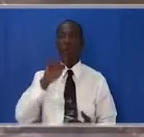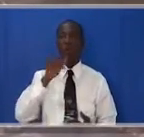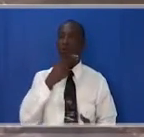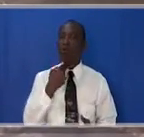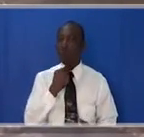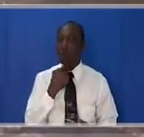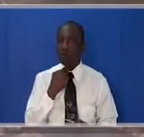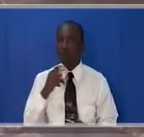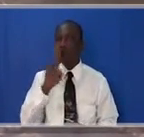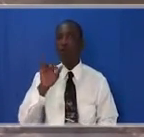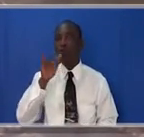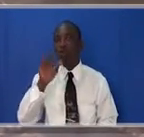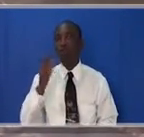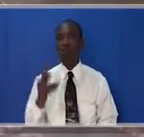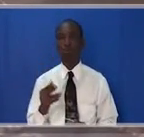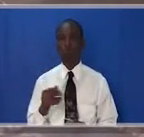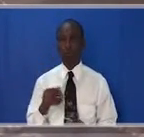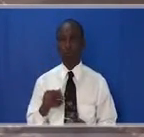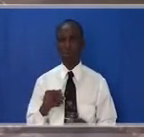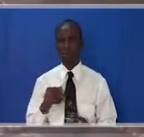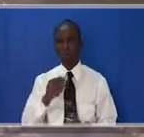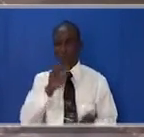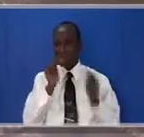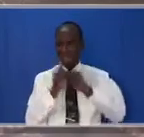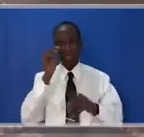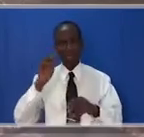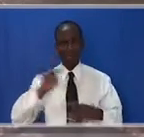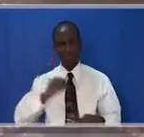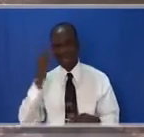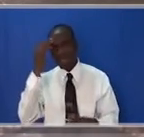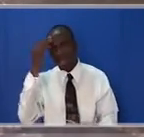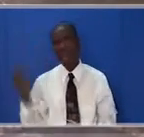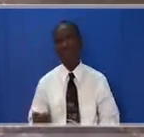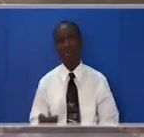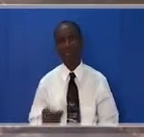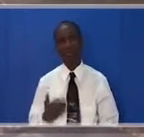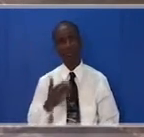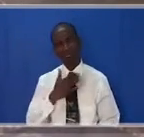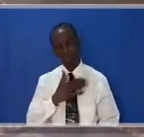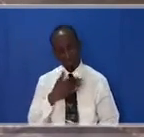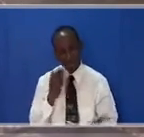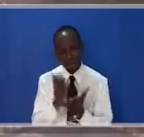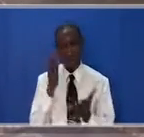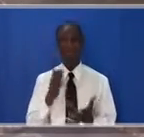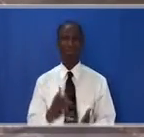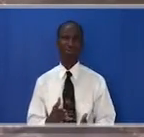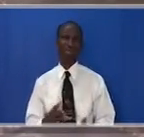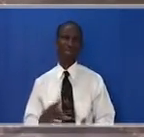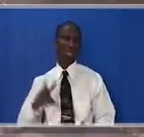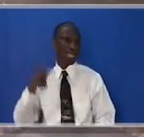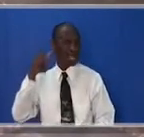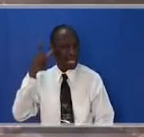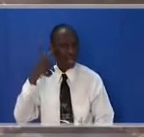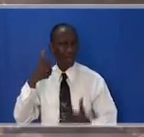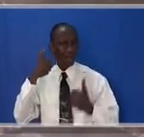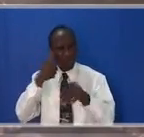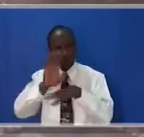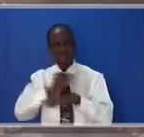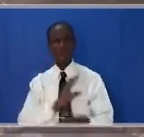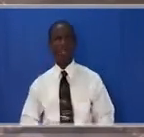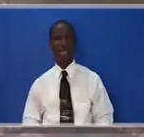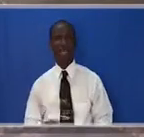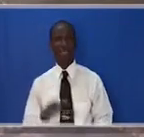mu muntie church of christ nchere chere papa na obeti nokre no na obese hu nokre no na woji